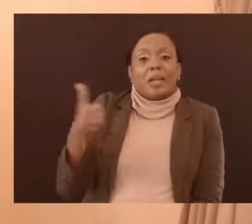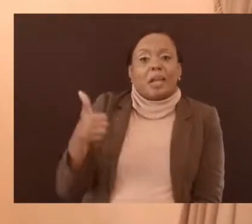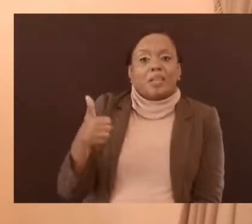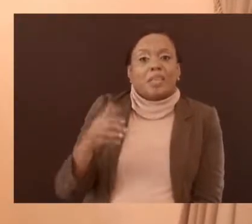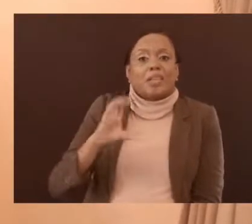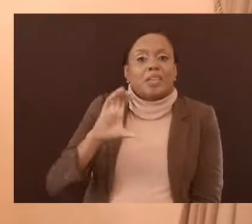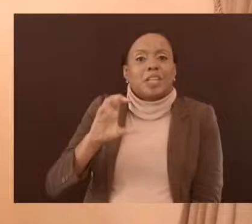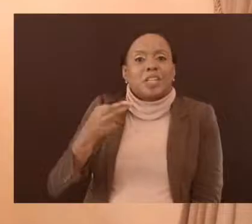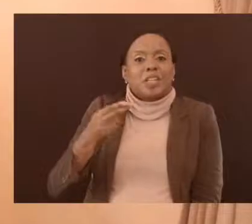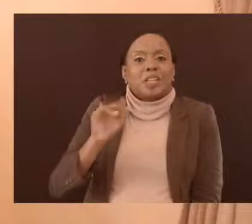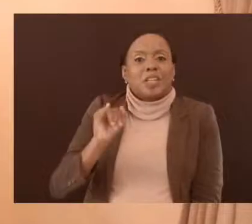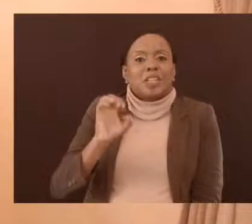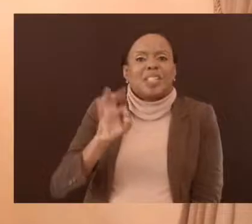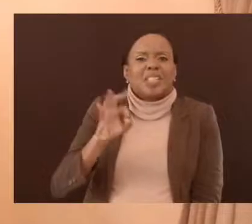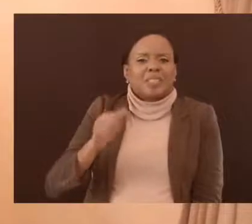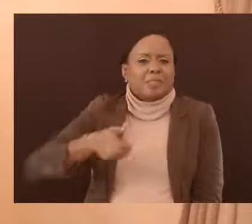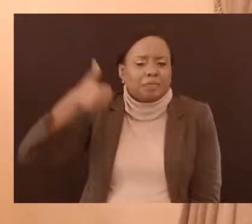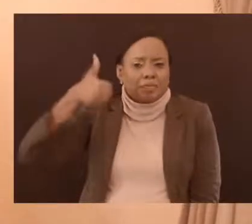of the